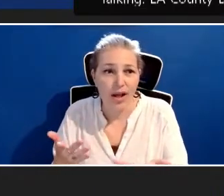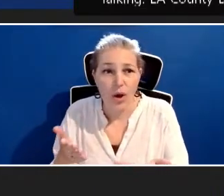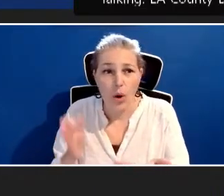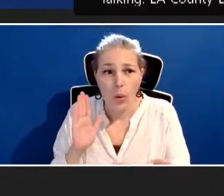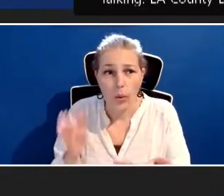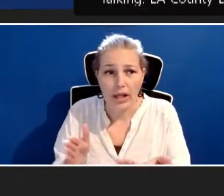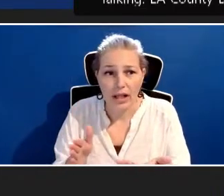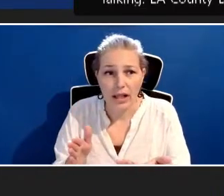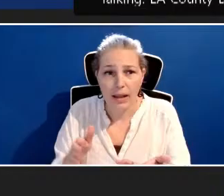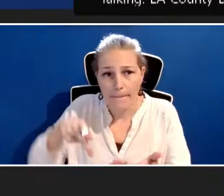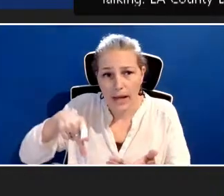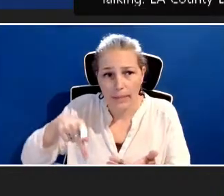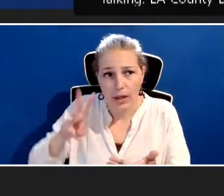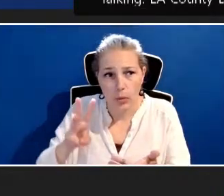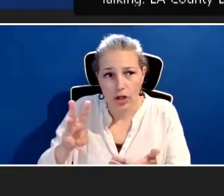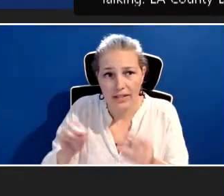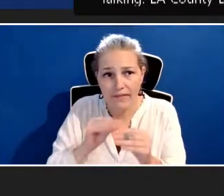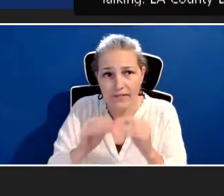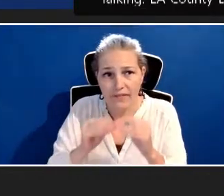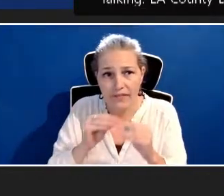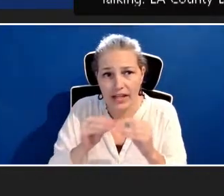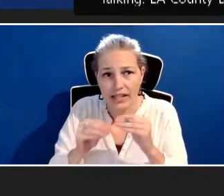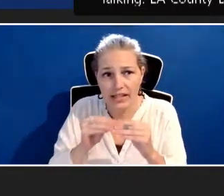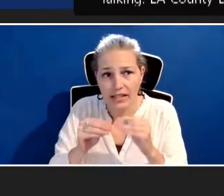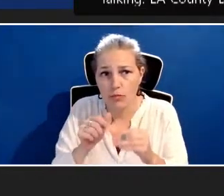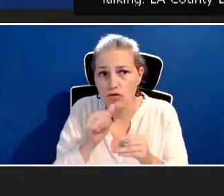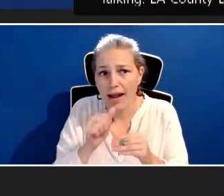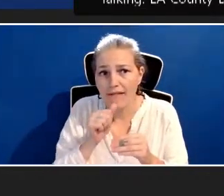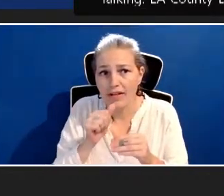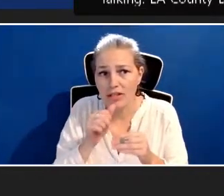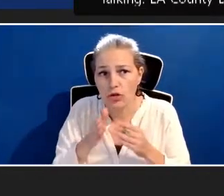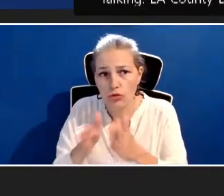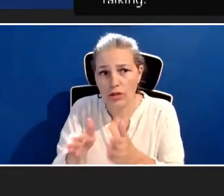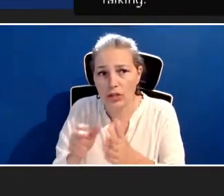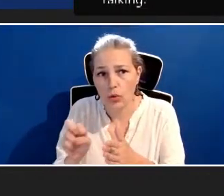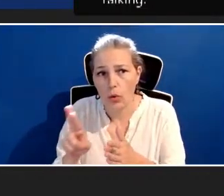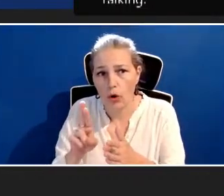streets, or should the residents pay for repairs?